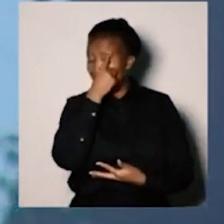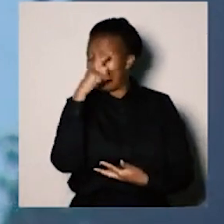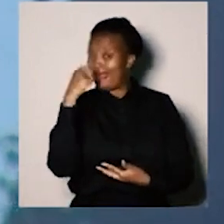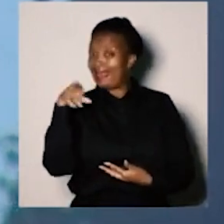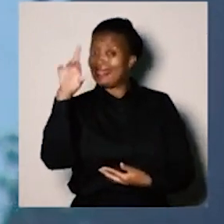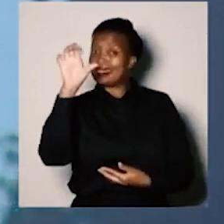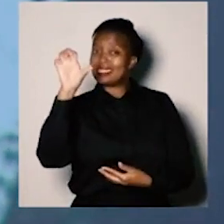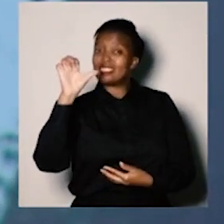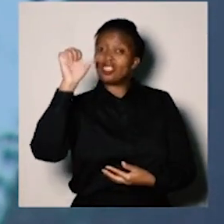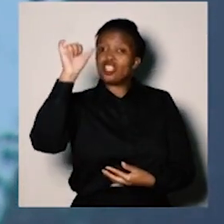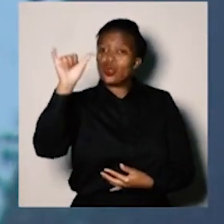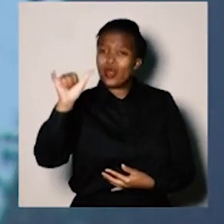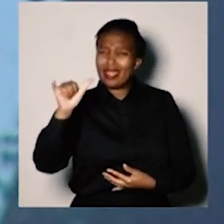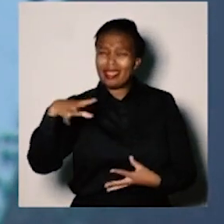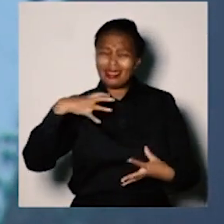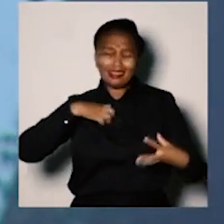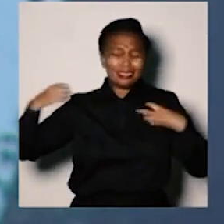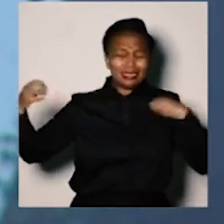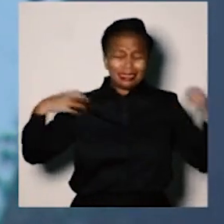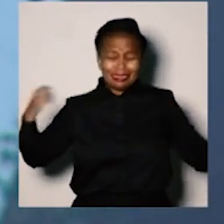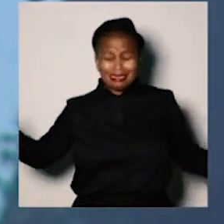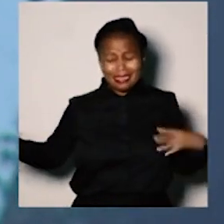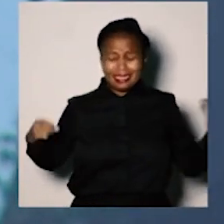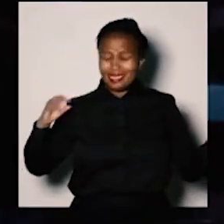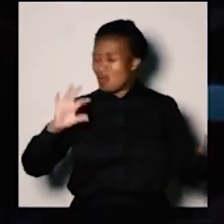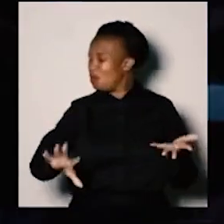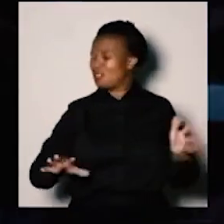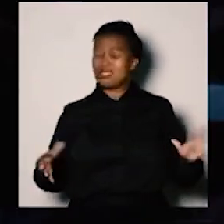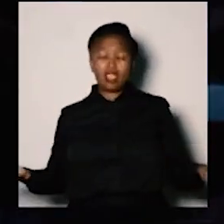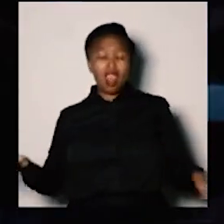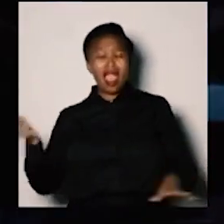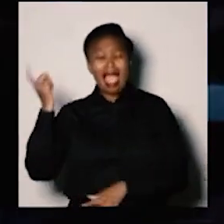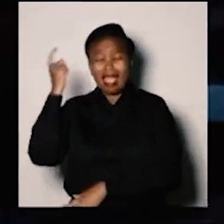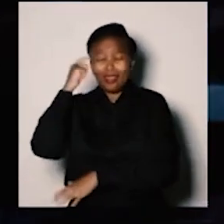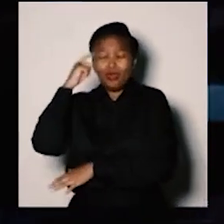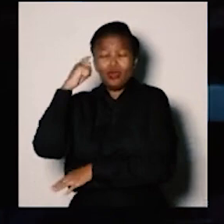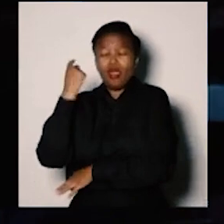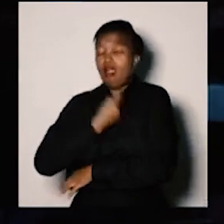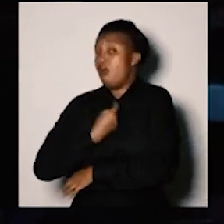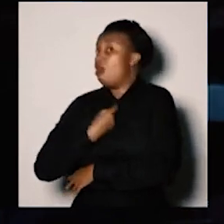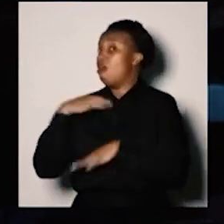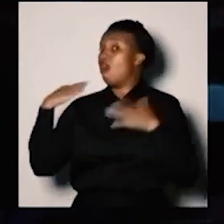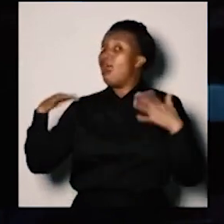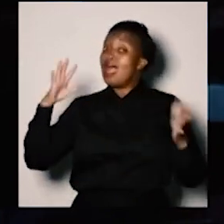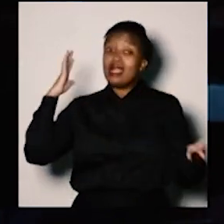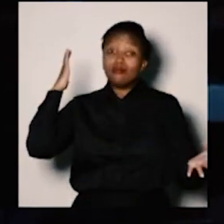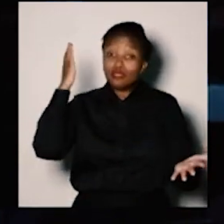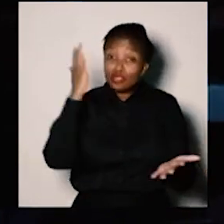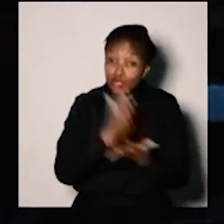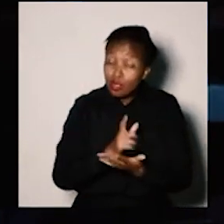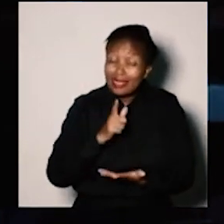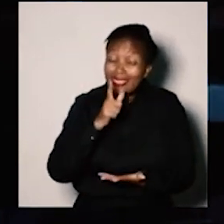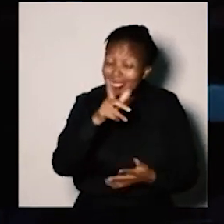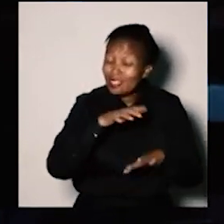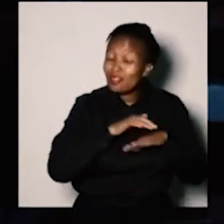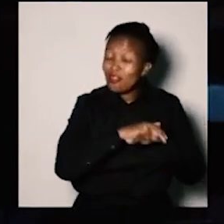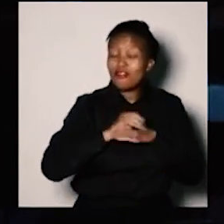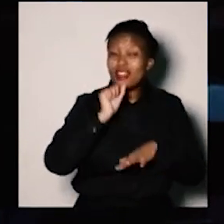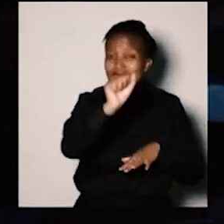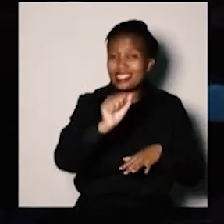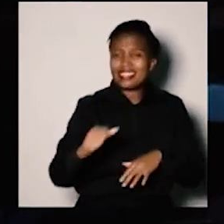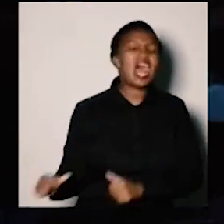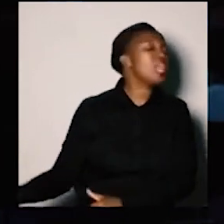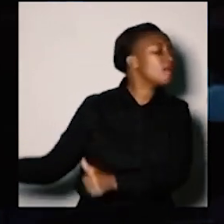crushed, clothes torn, gone. And I thought, I'm sure Hanatsamaya, he told his friend, Joe, Ksayo Spin.